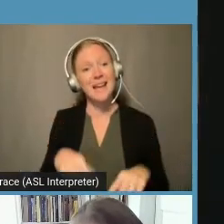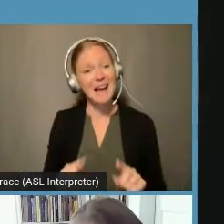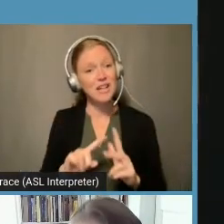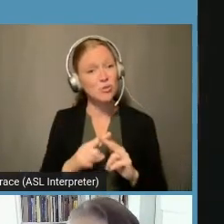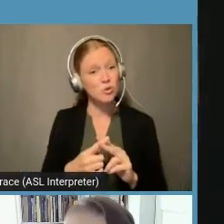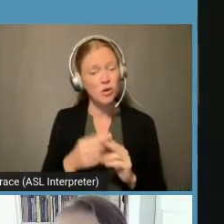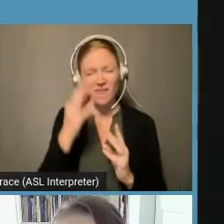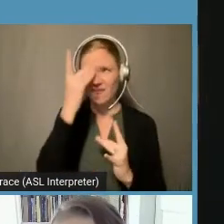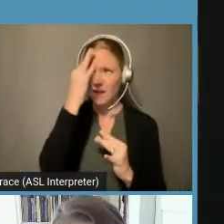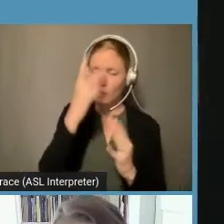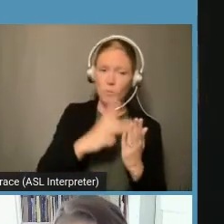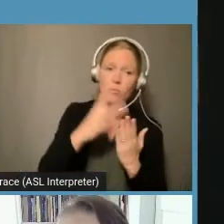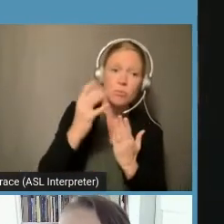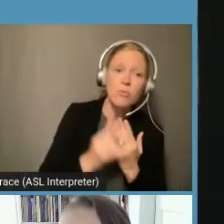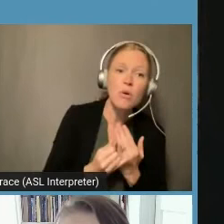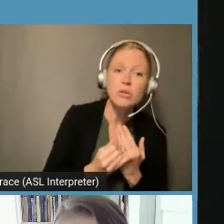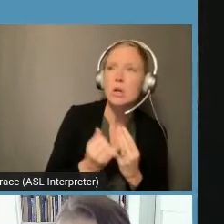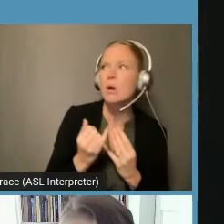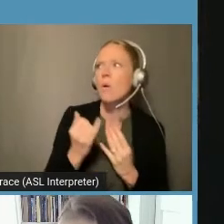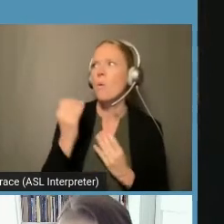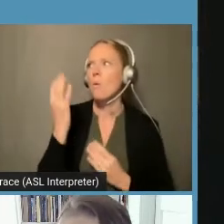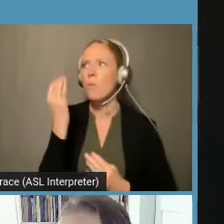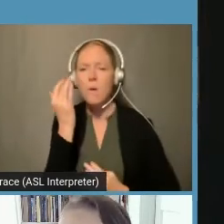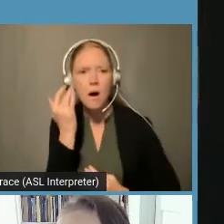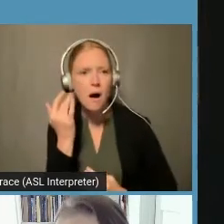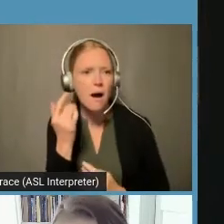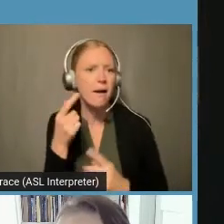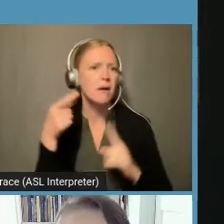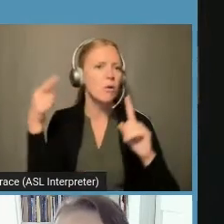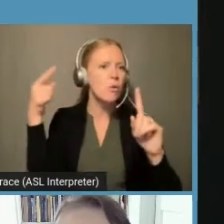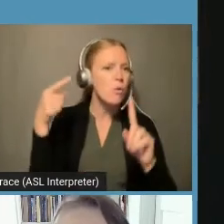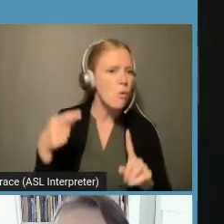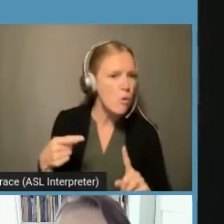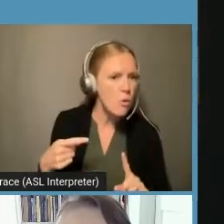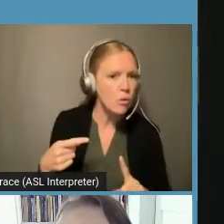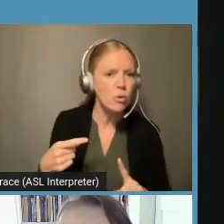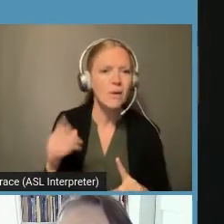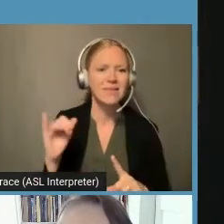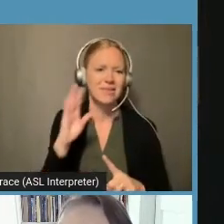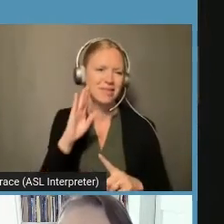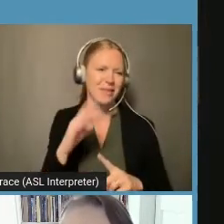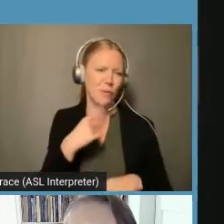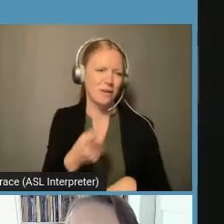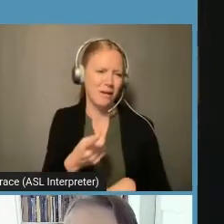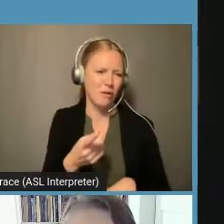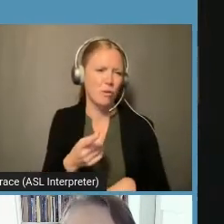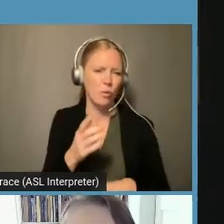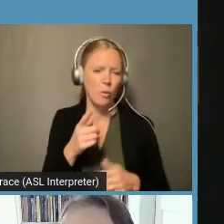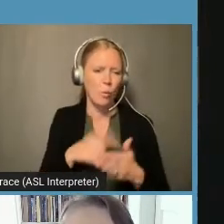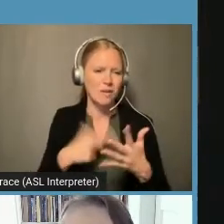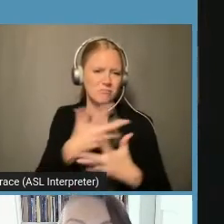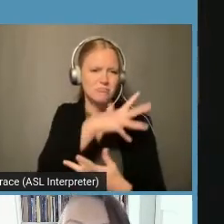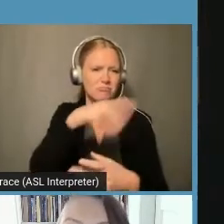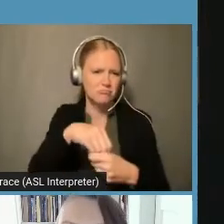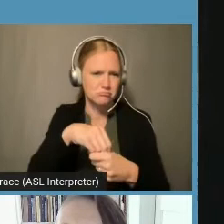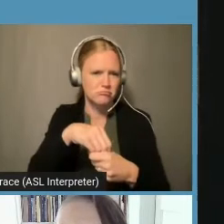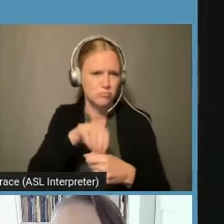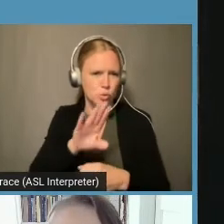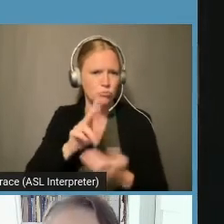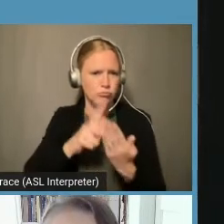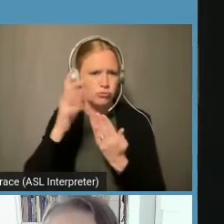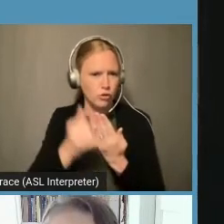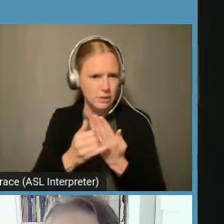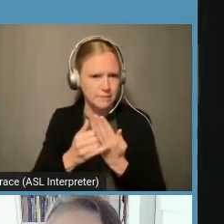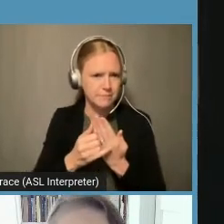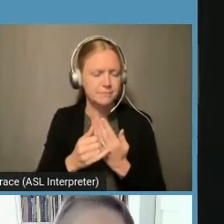about the project, why you're doing it, what your goals are, that will tell you what the components of your project are, So if,